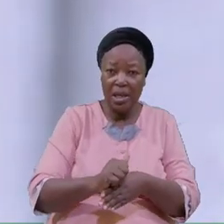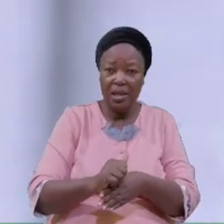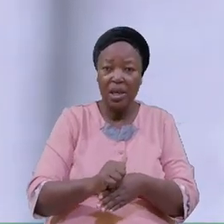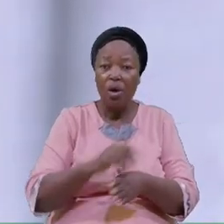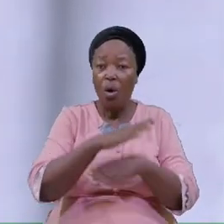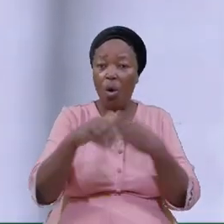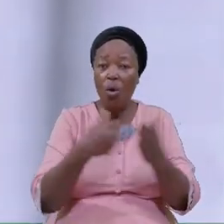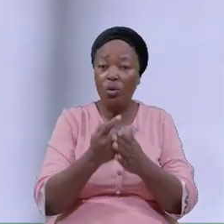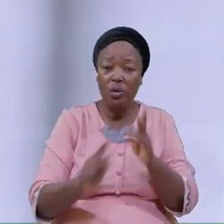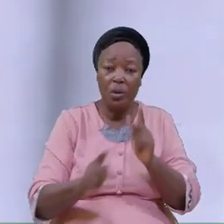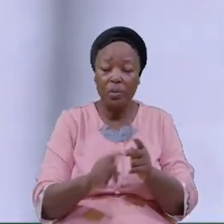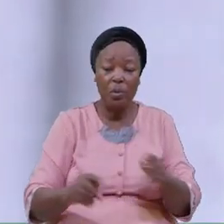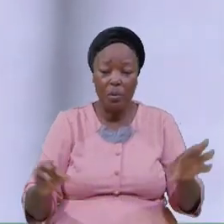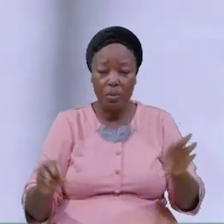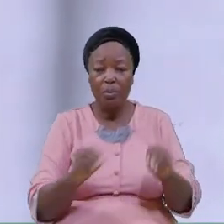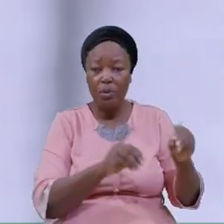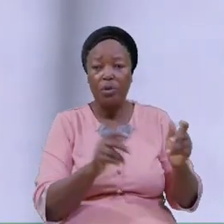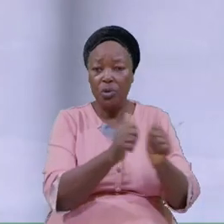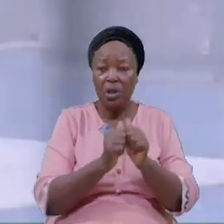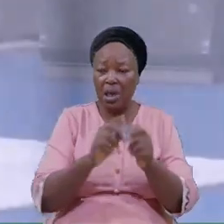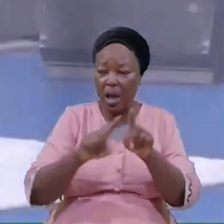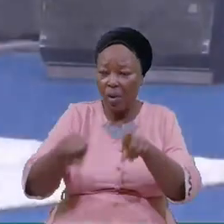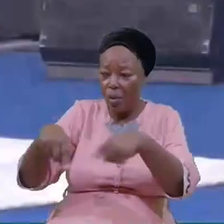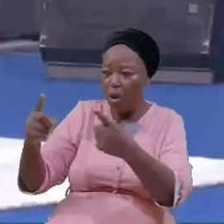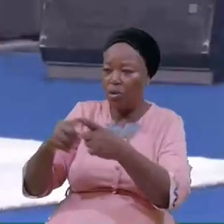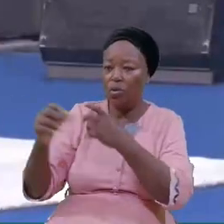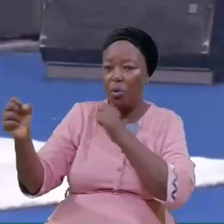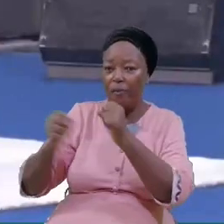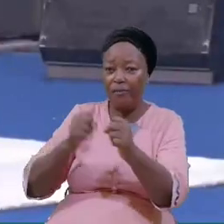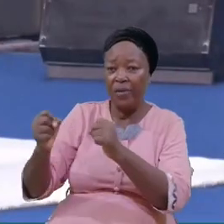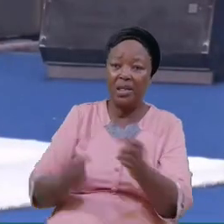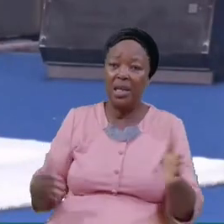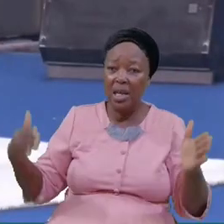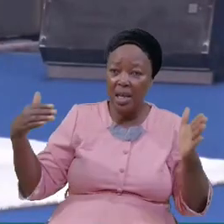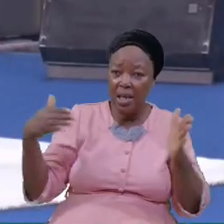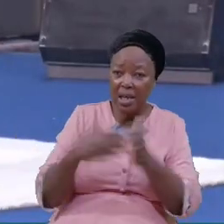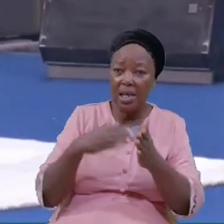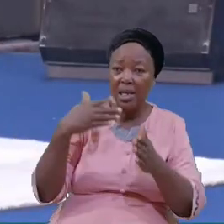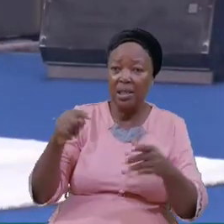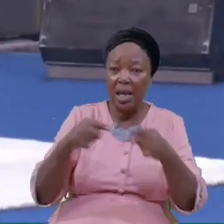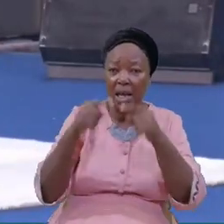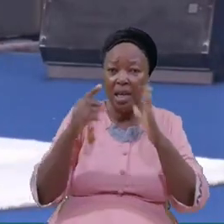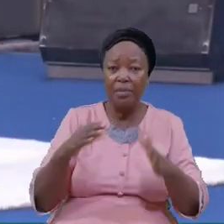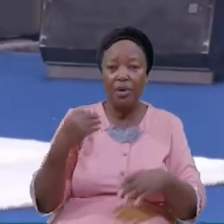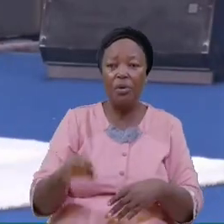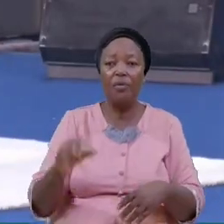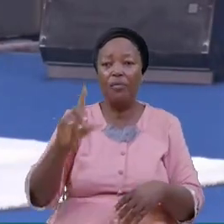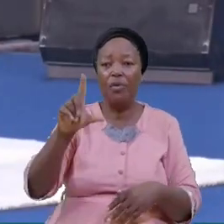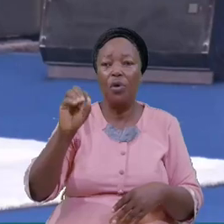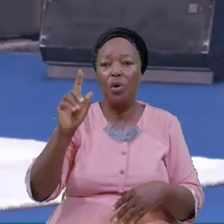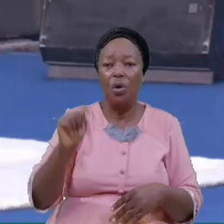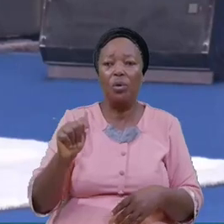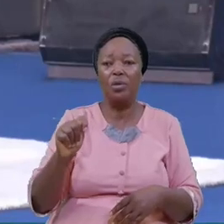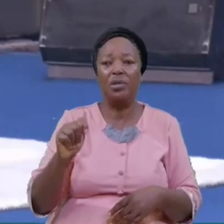together and went to fight against the enemies of Lot. Abraham a pris you?